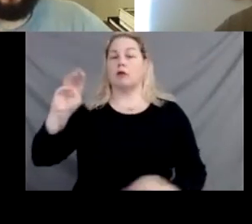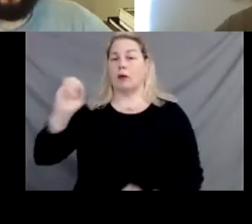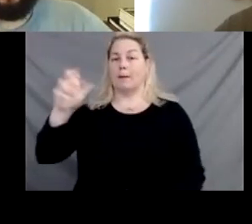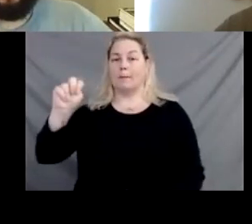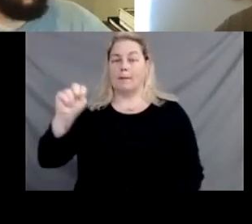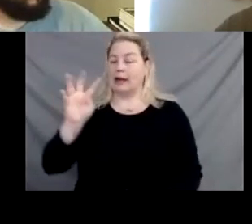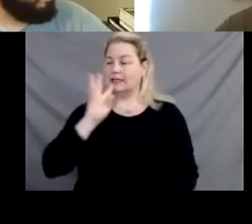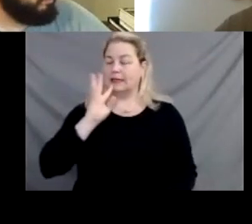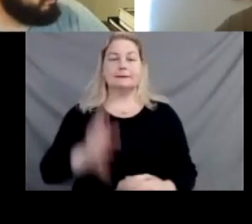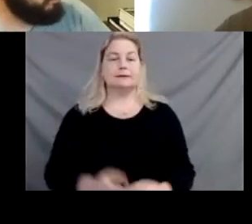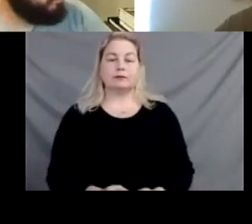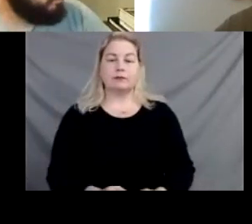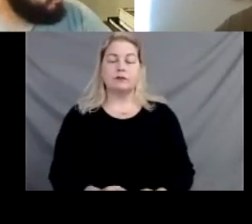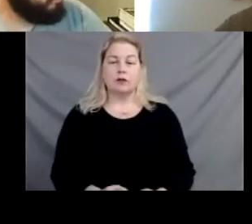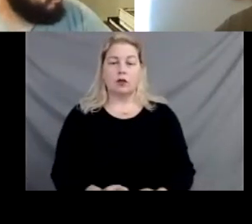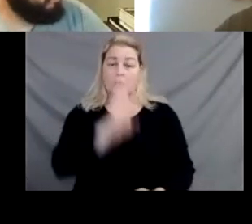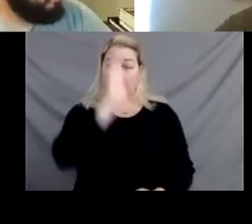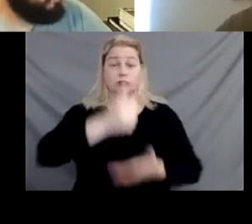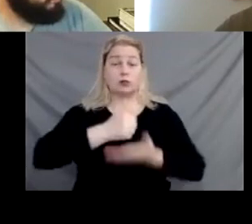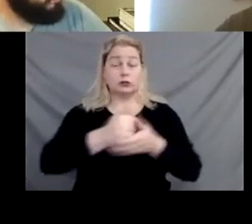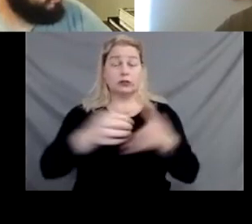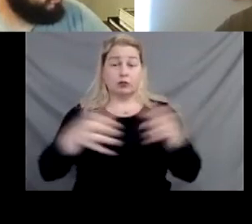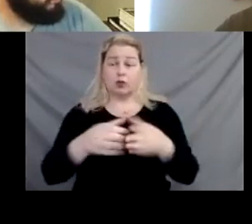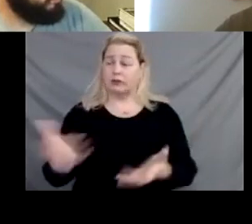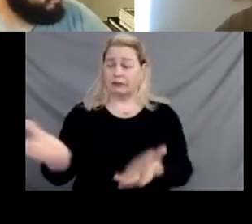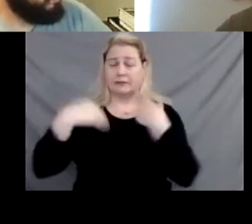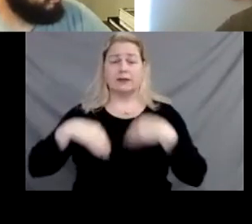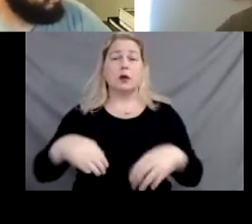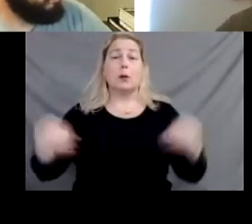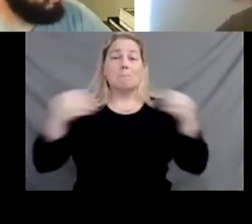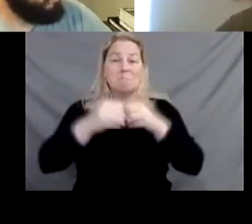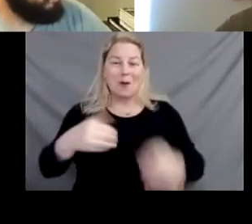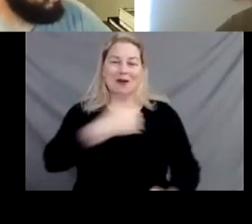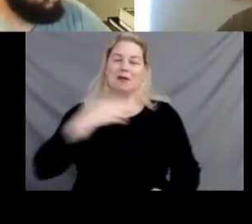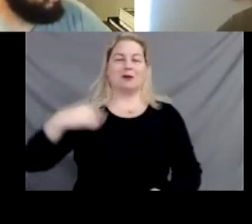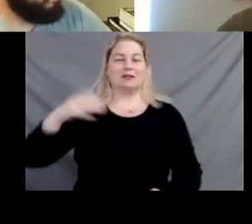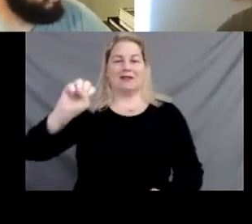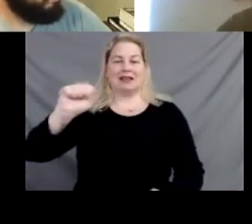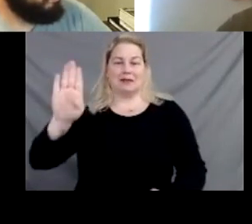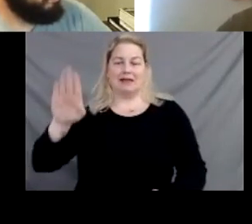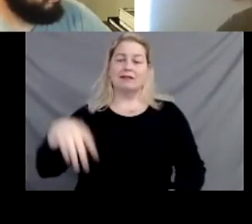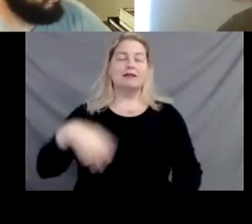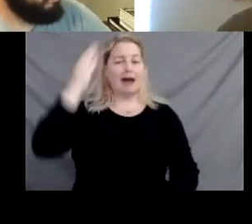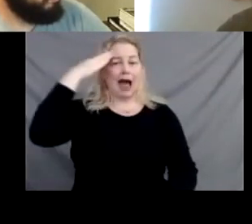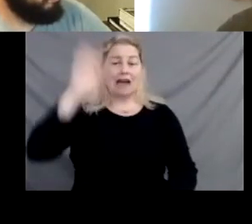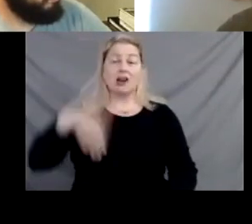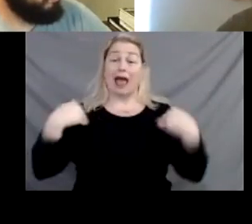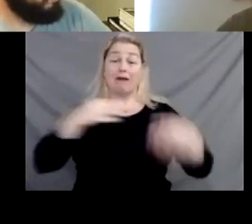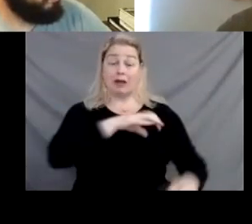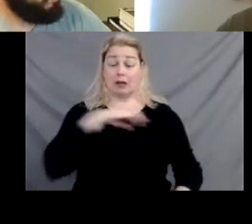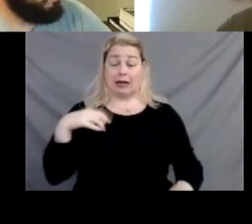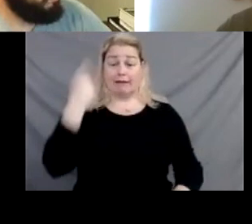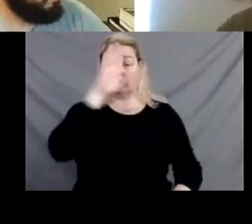also welcome the help of additional SAB members beyond even the Direct Relief Committee